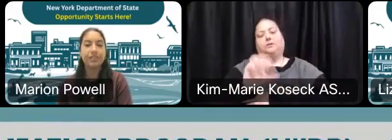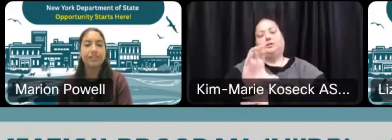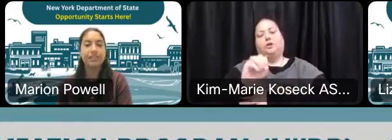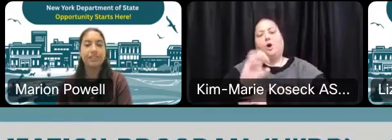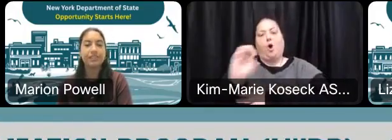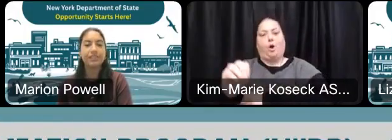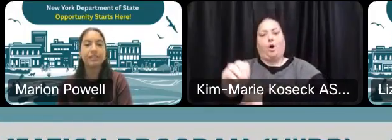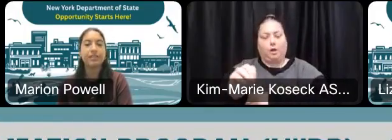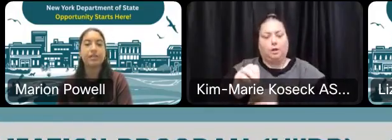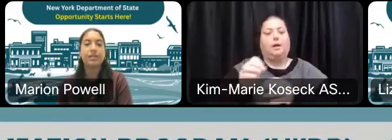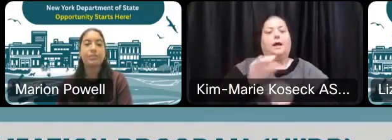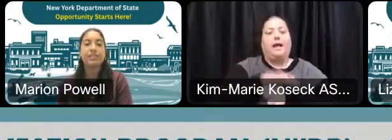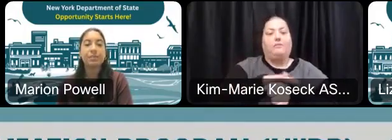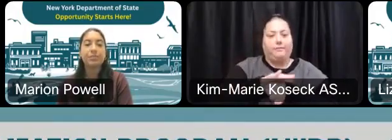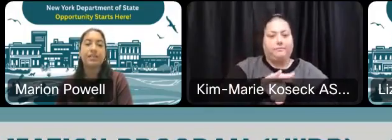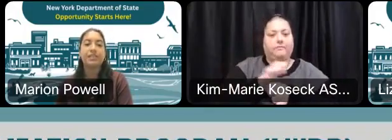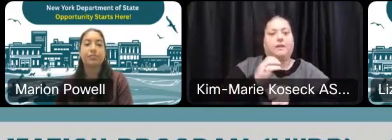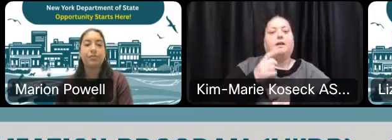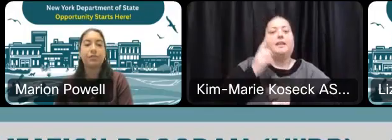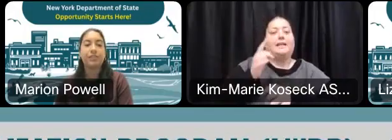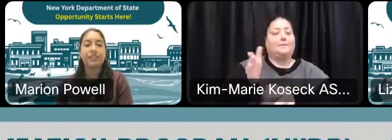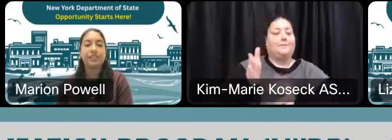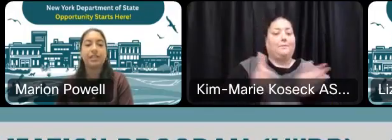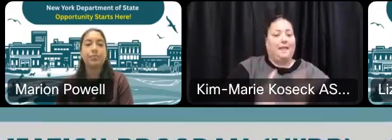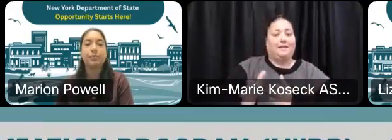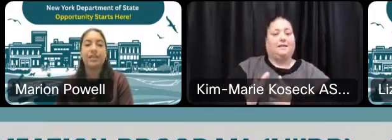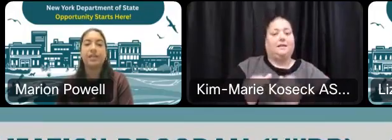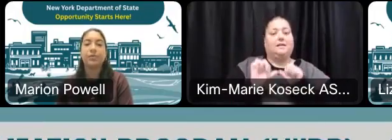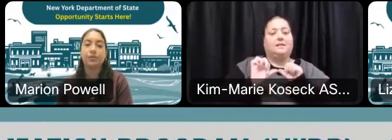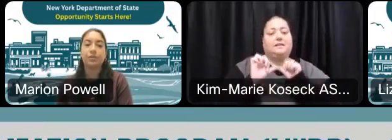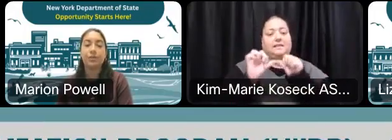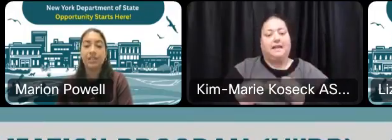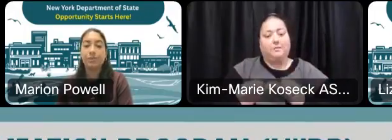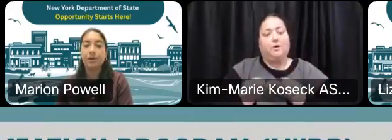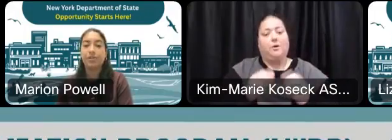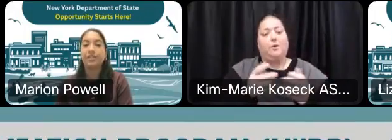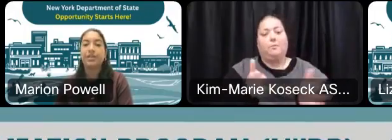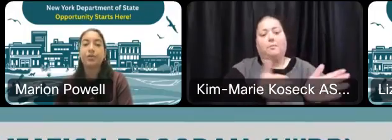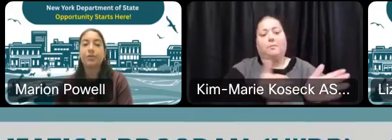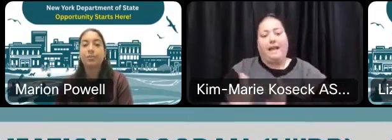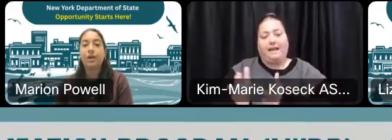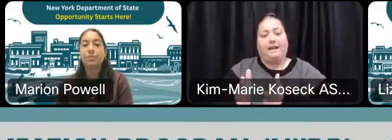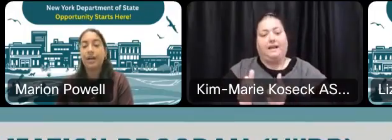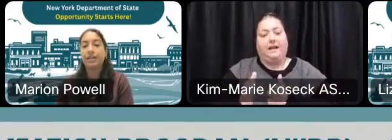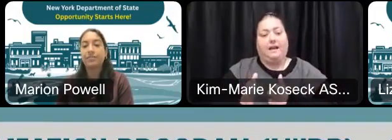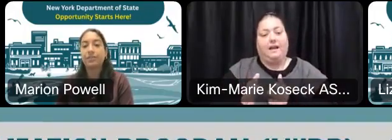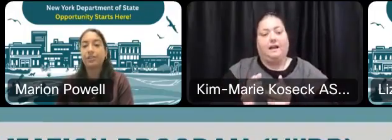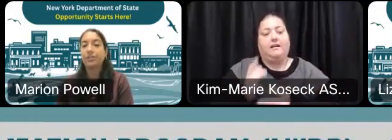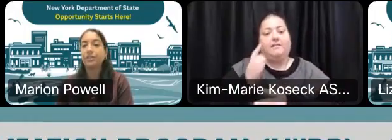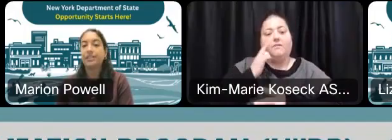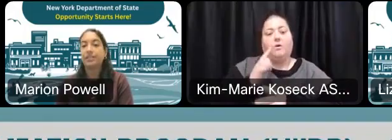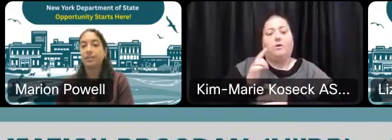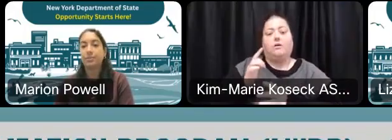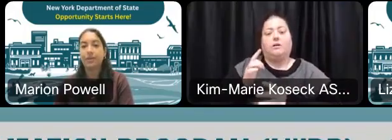So the specific plan is referred to as the Sustainable Planning in Coastal Communities Project, which is built on prior planning